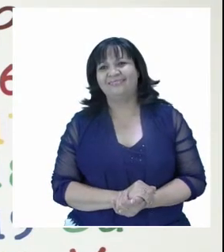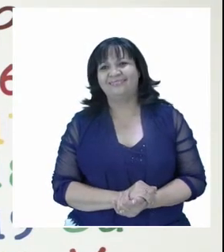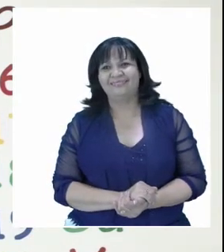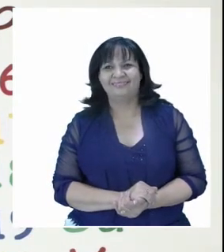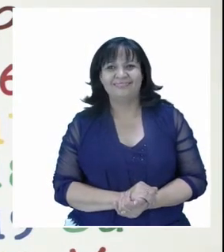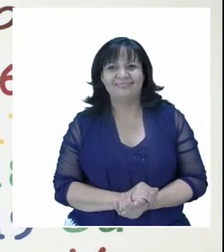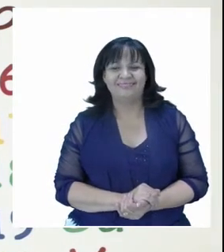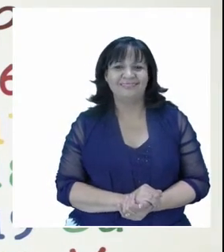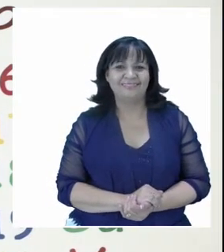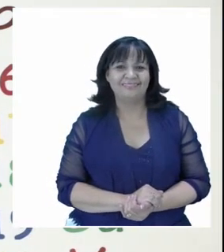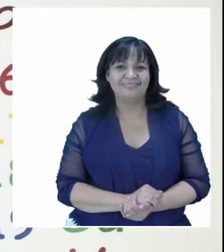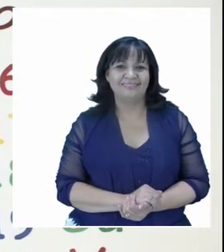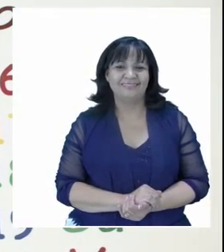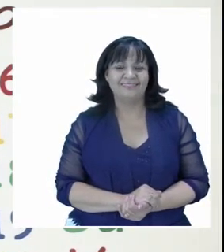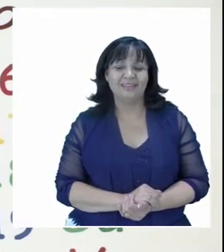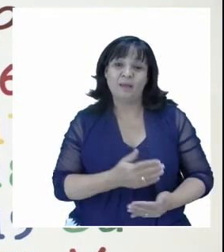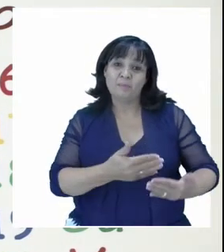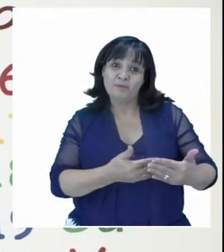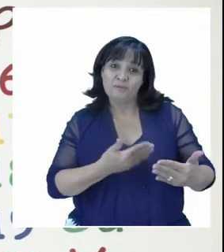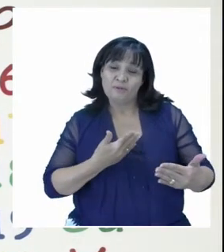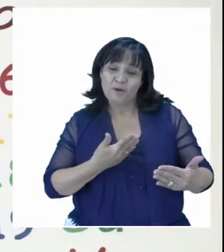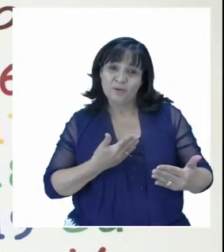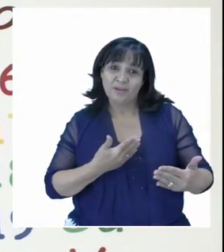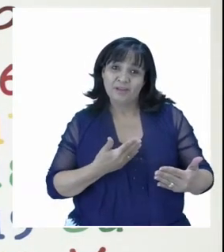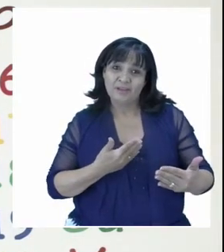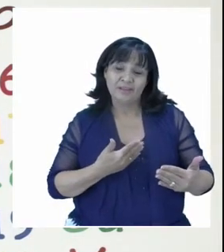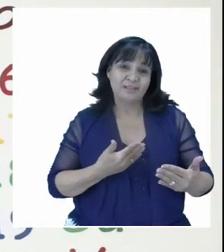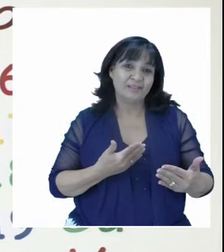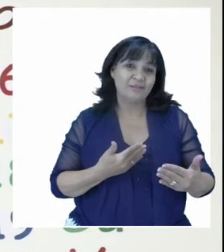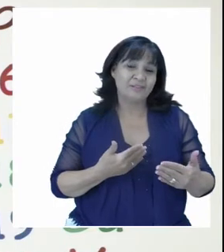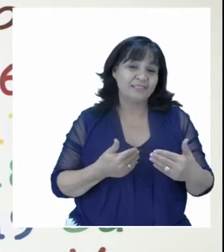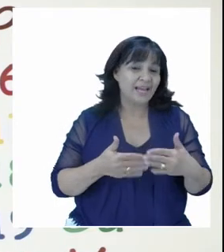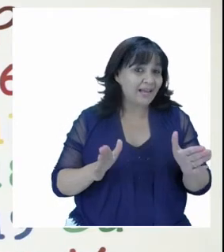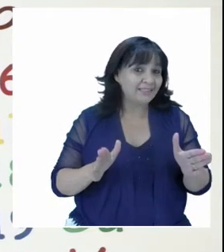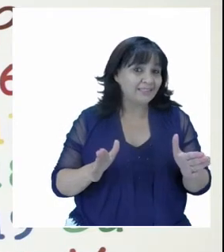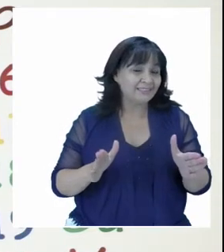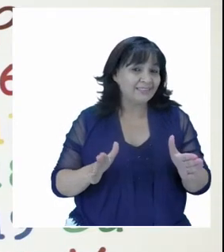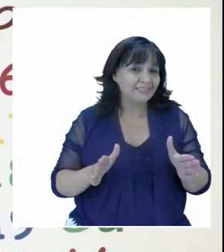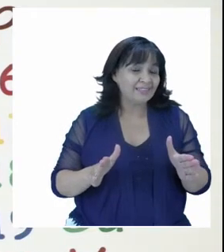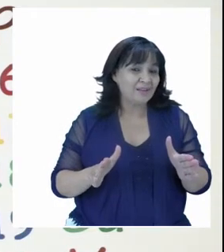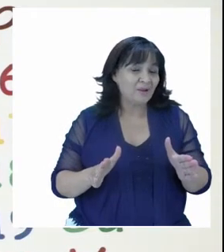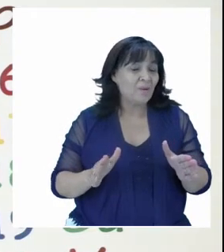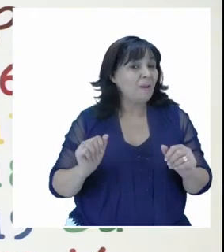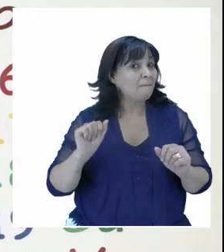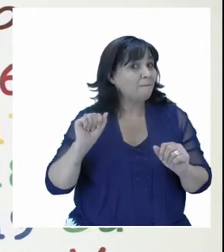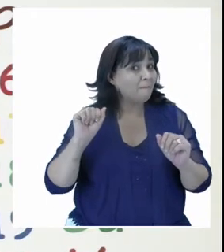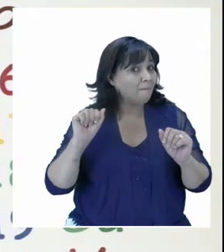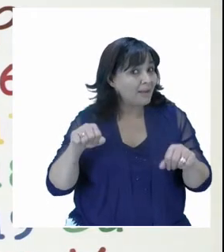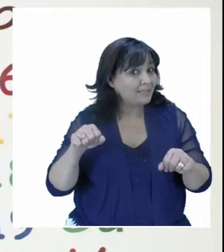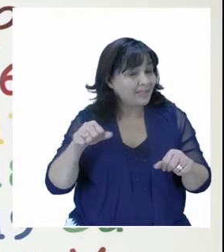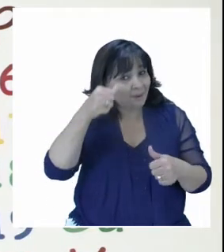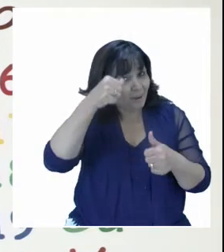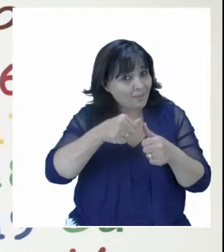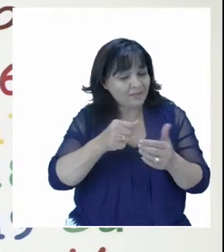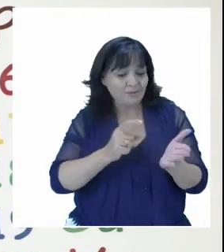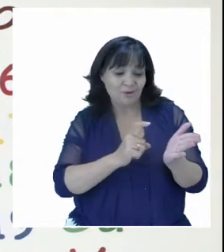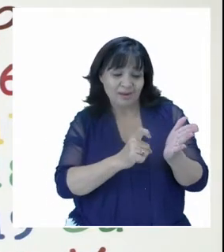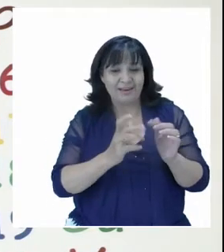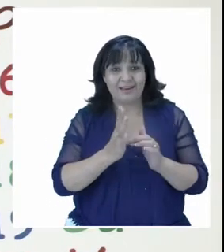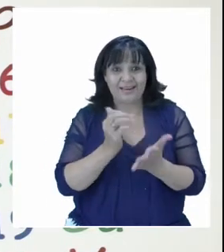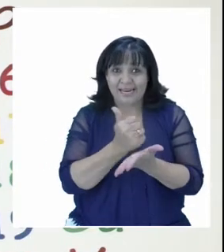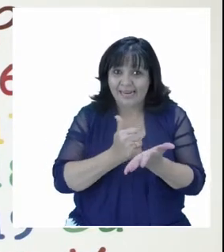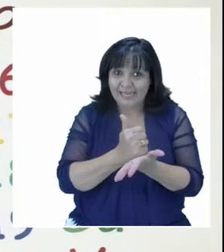myself. And before we get into any lesson, we must always sanitize. So please get